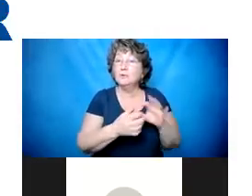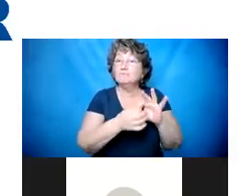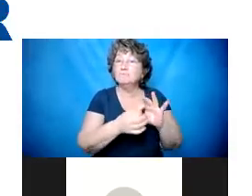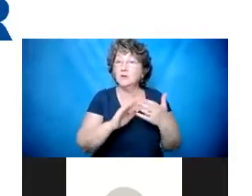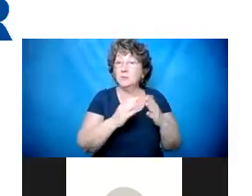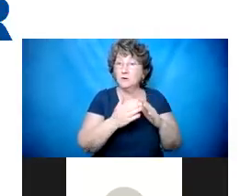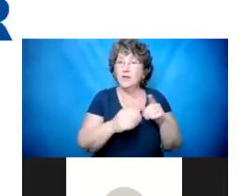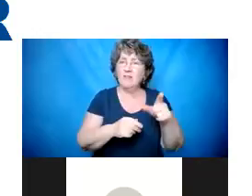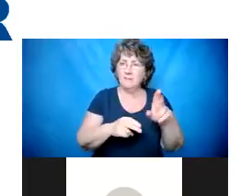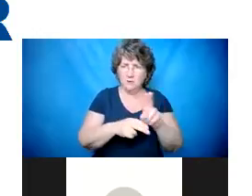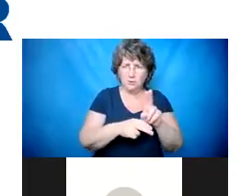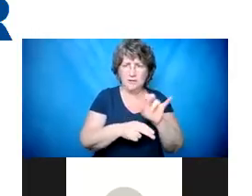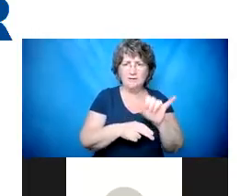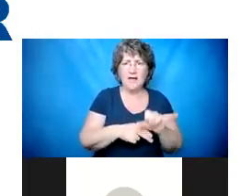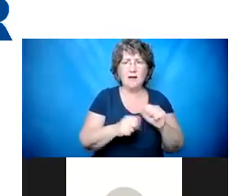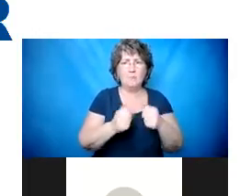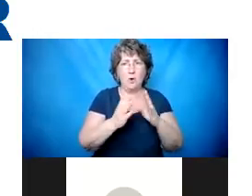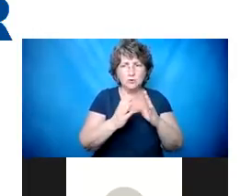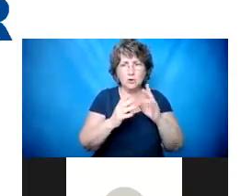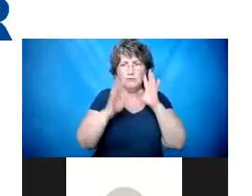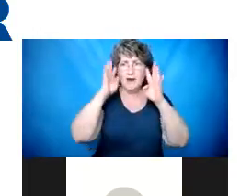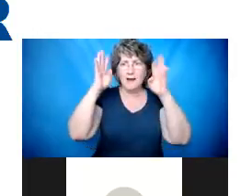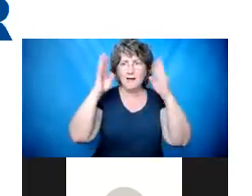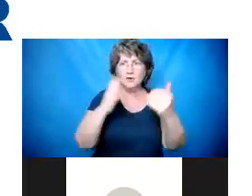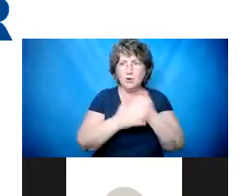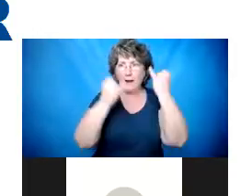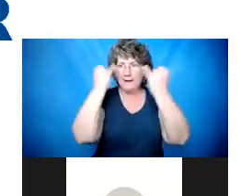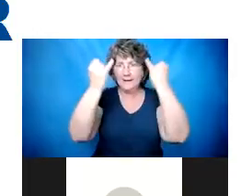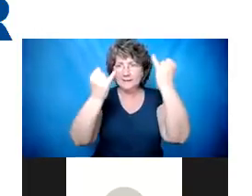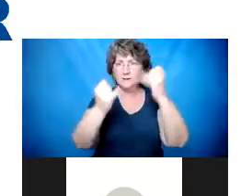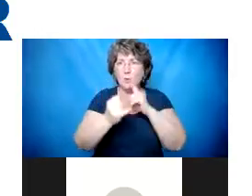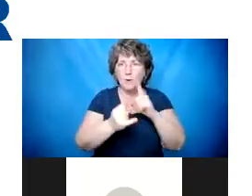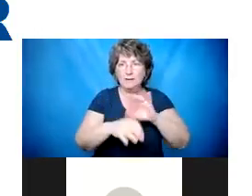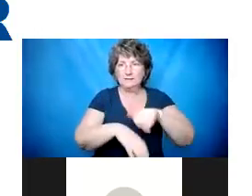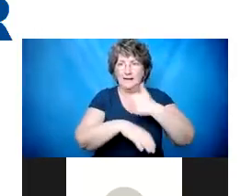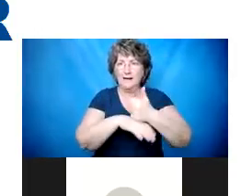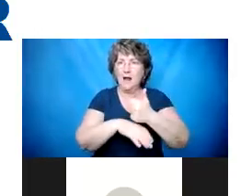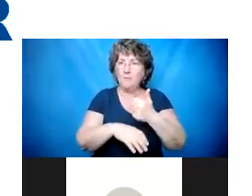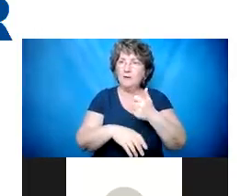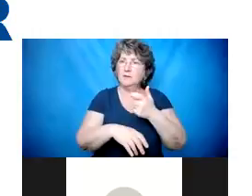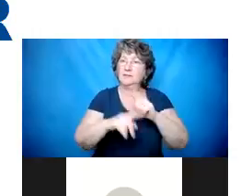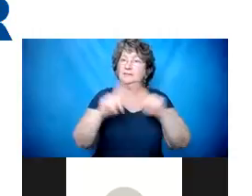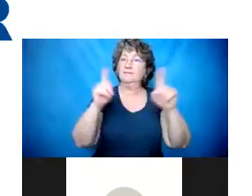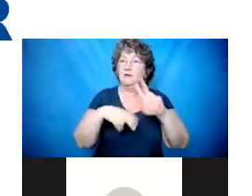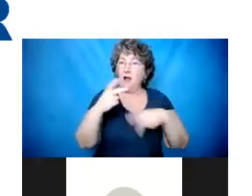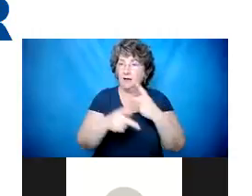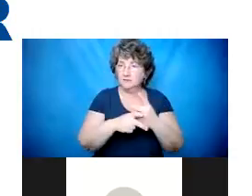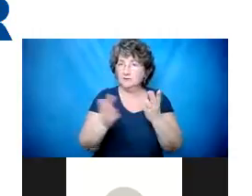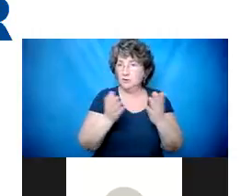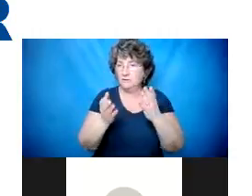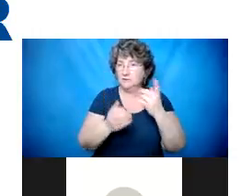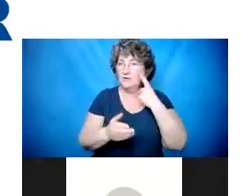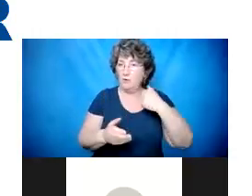approach, providing new ideas and furthering alternative services to our IDD community. In